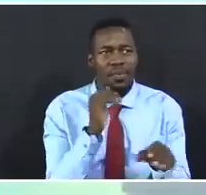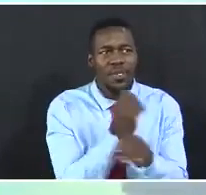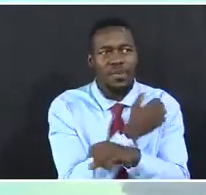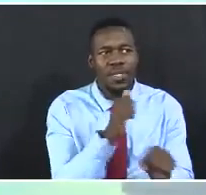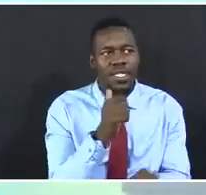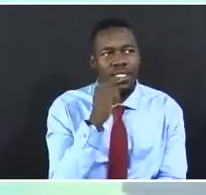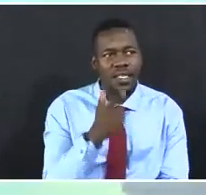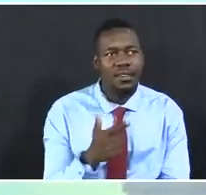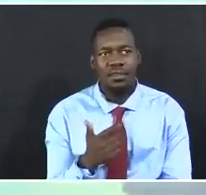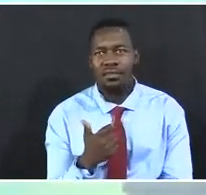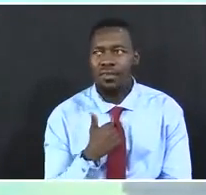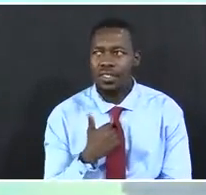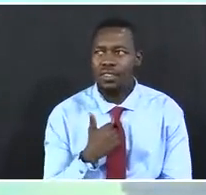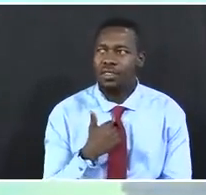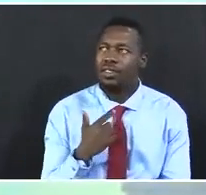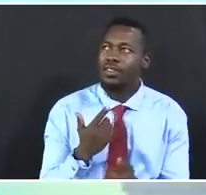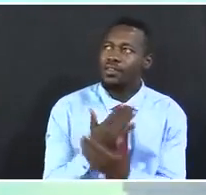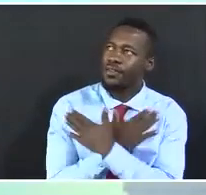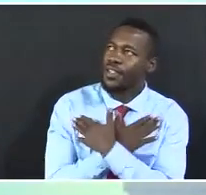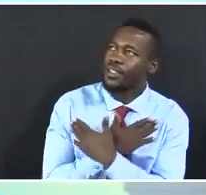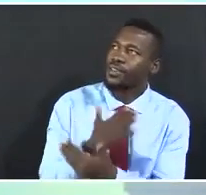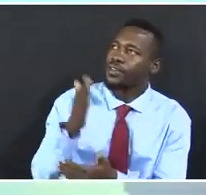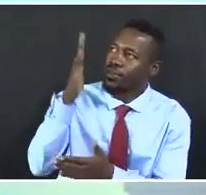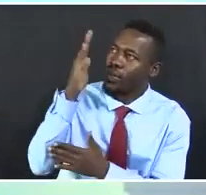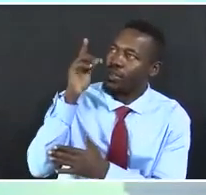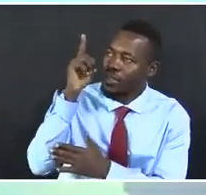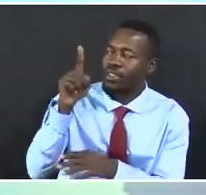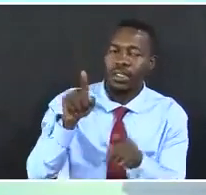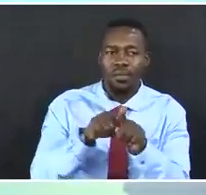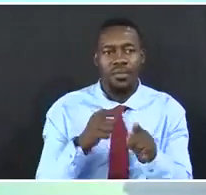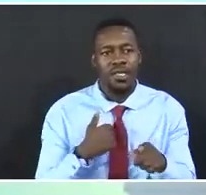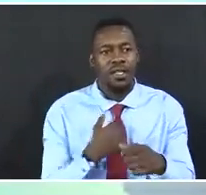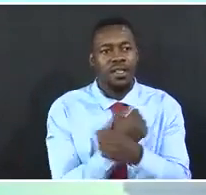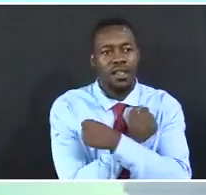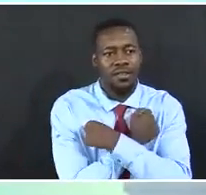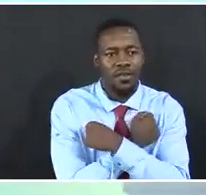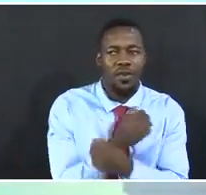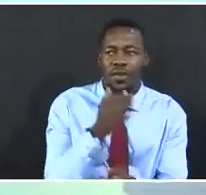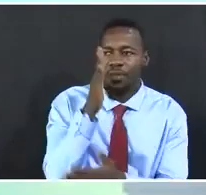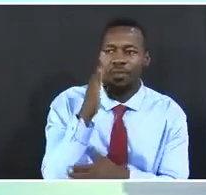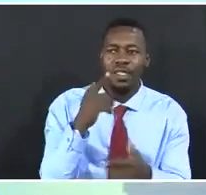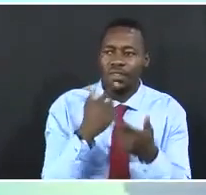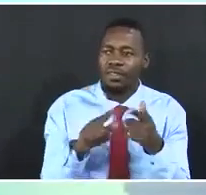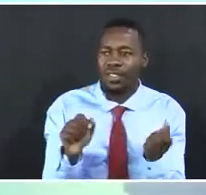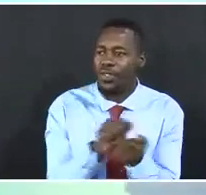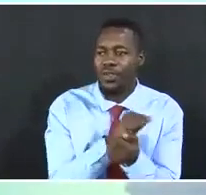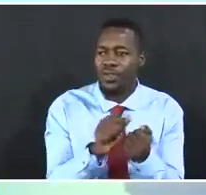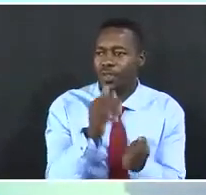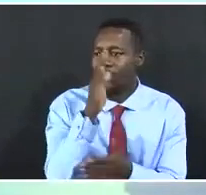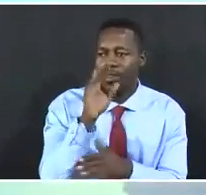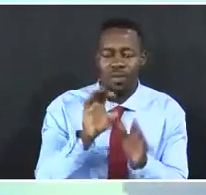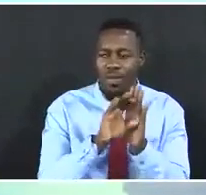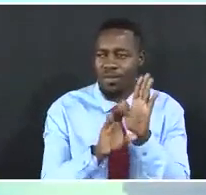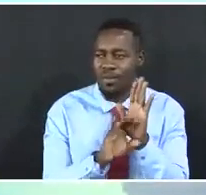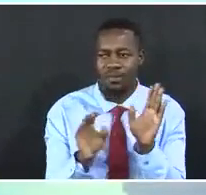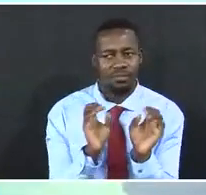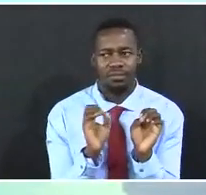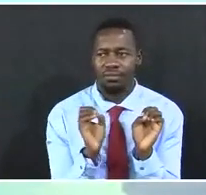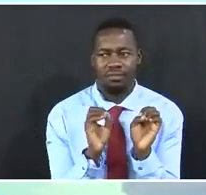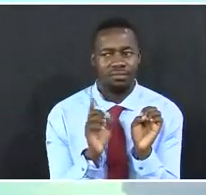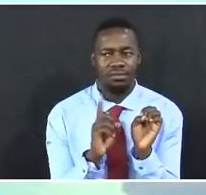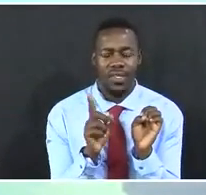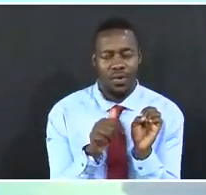Lord with that kind of baggage. You can't. Okay? God is too holy for you to just be around him with that